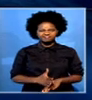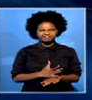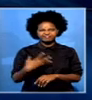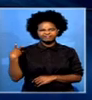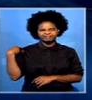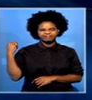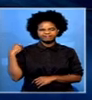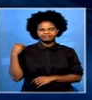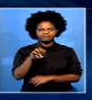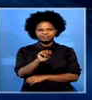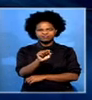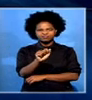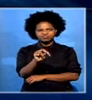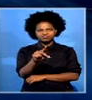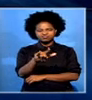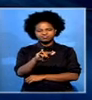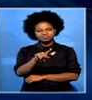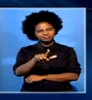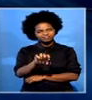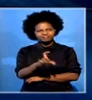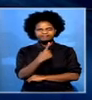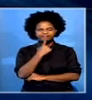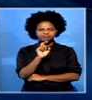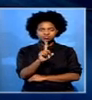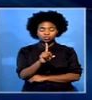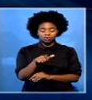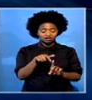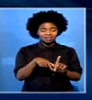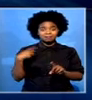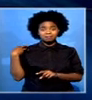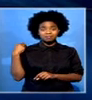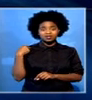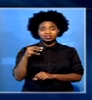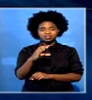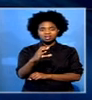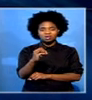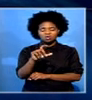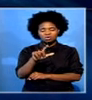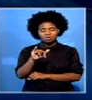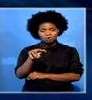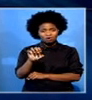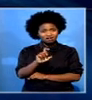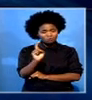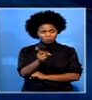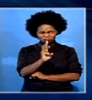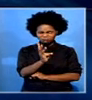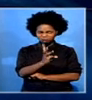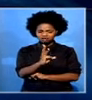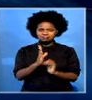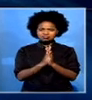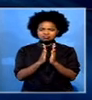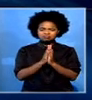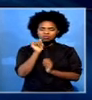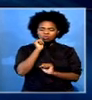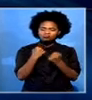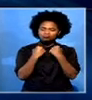Former Chief Justice Sandile Ngobo says the tragic death of Public Service Minister Collins Chabane should serve as a wake-up call to